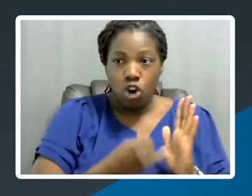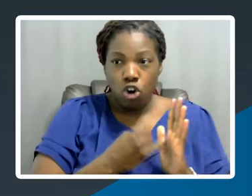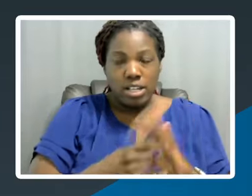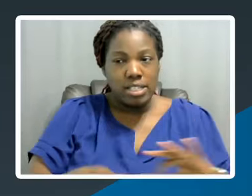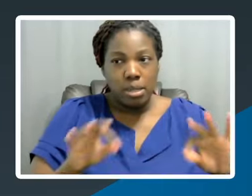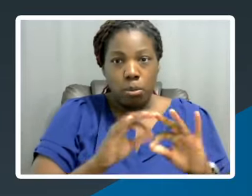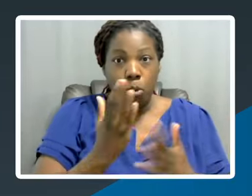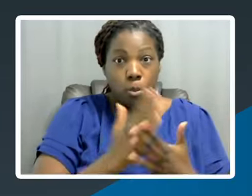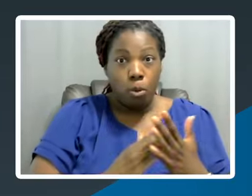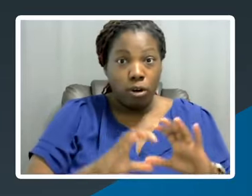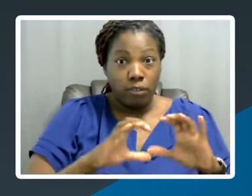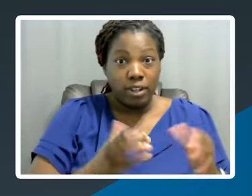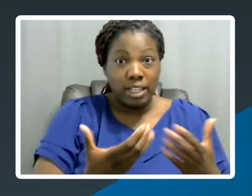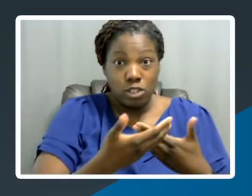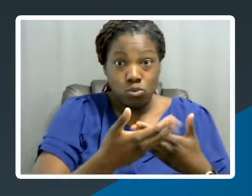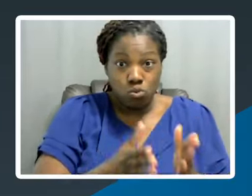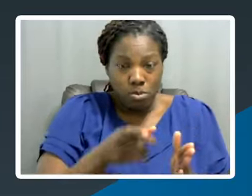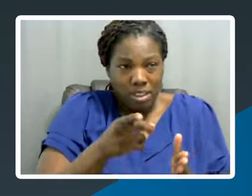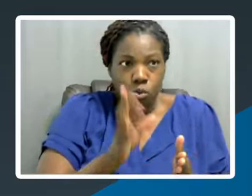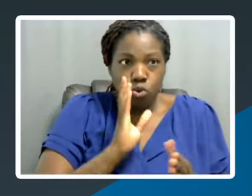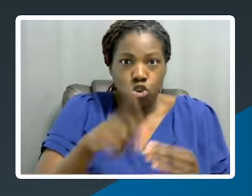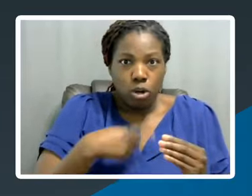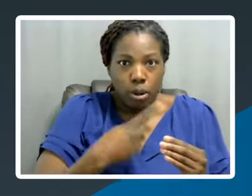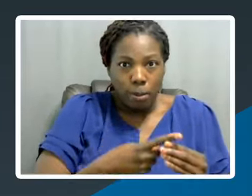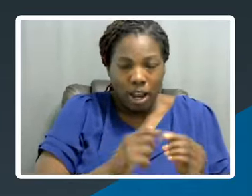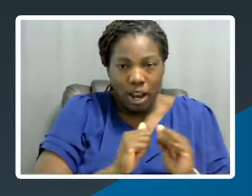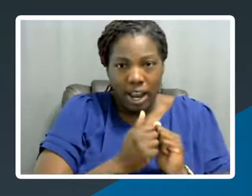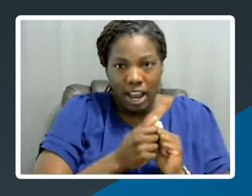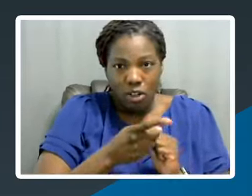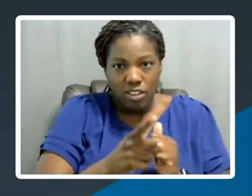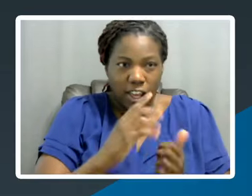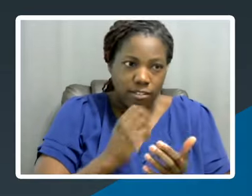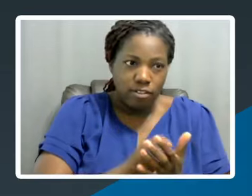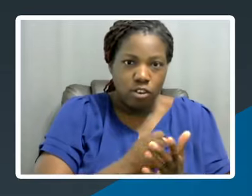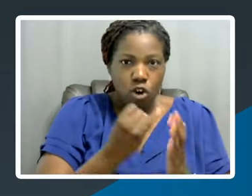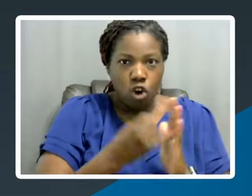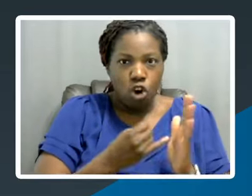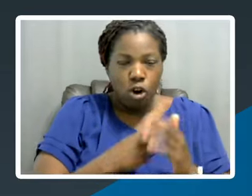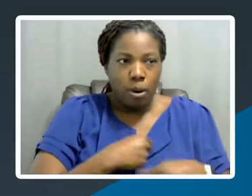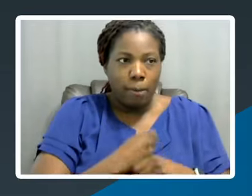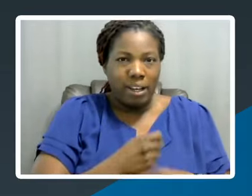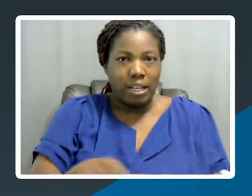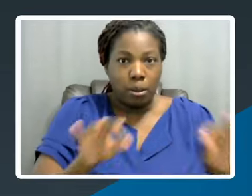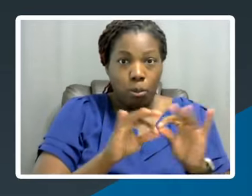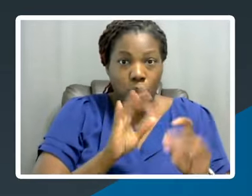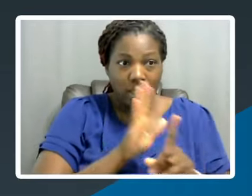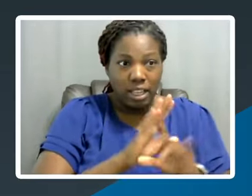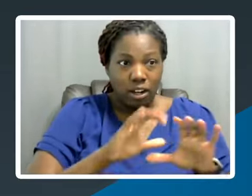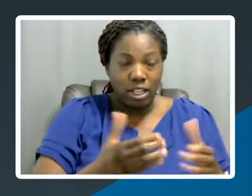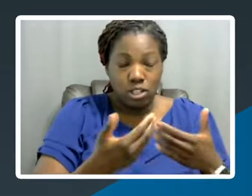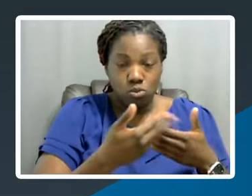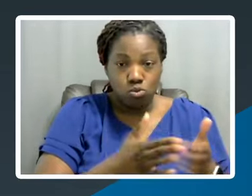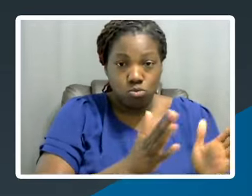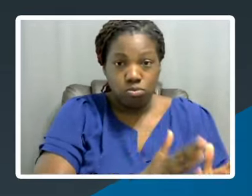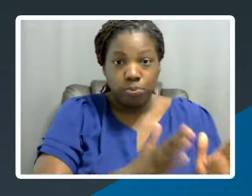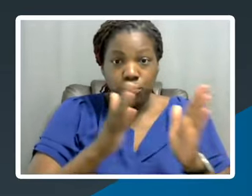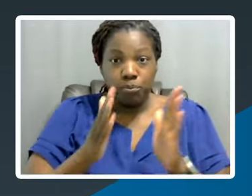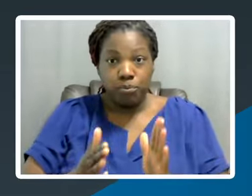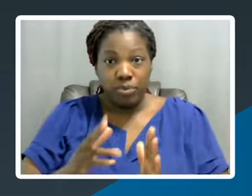they'll talk about how they have leveraged art to make history relevant in their own classrooms. The second strand focuses